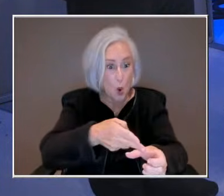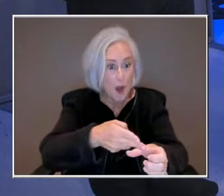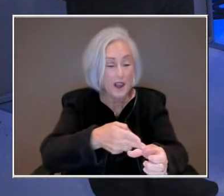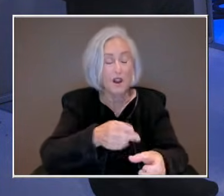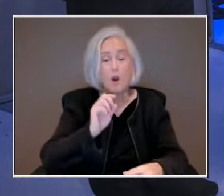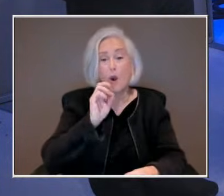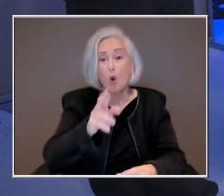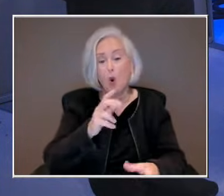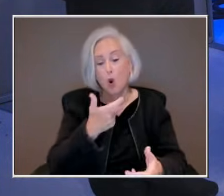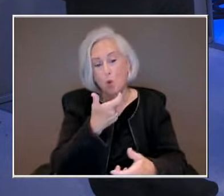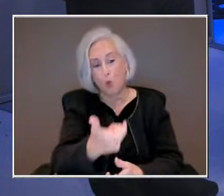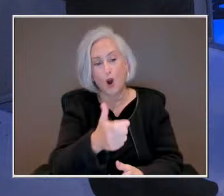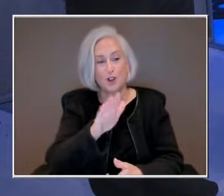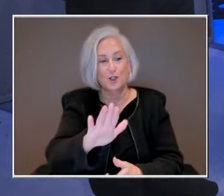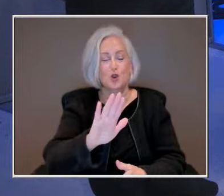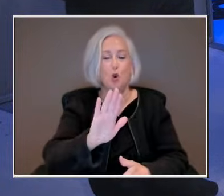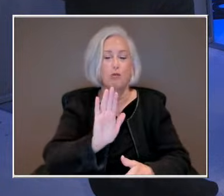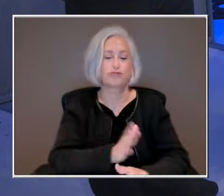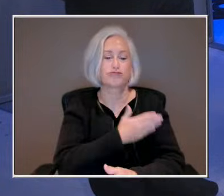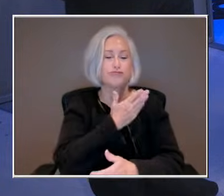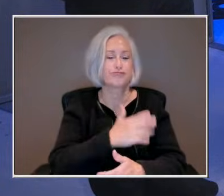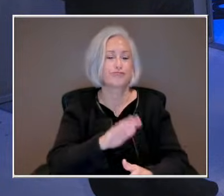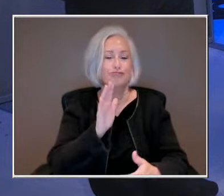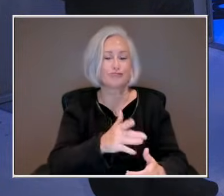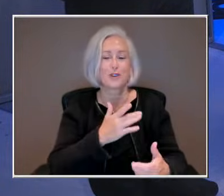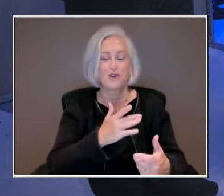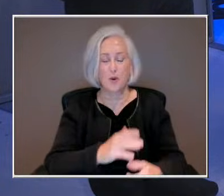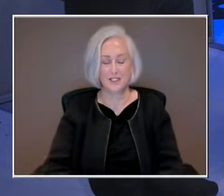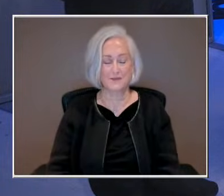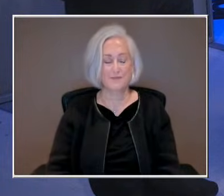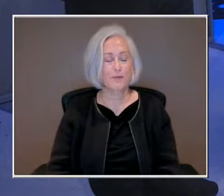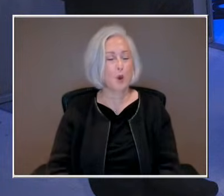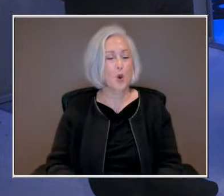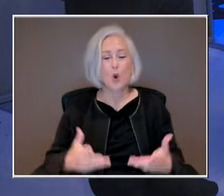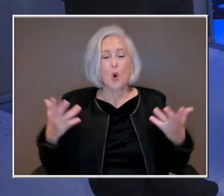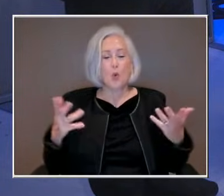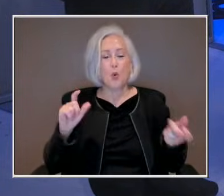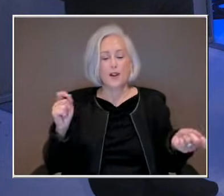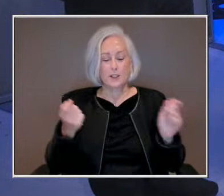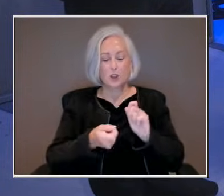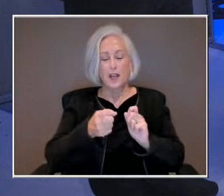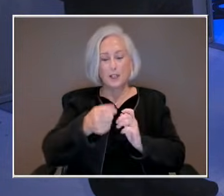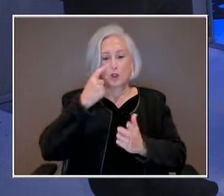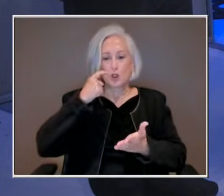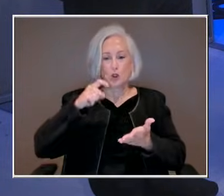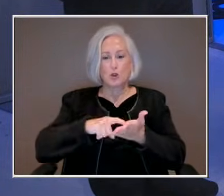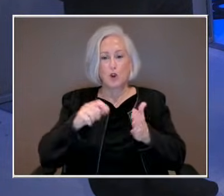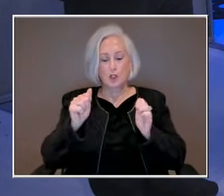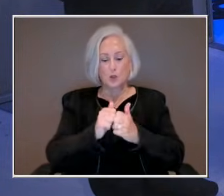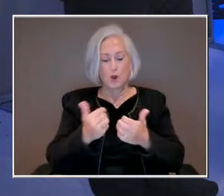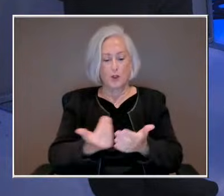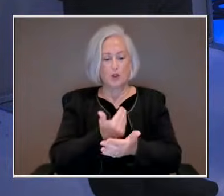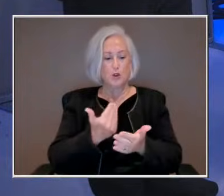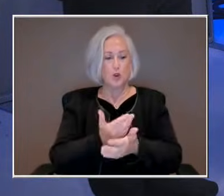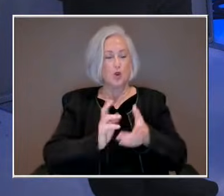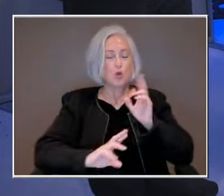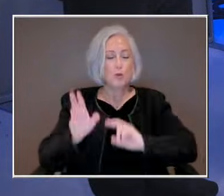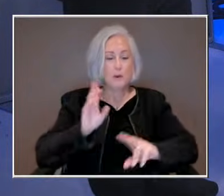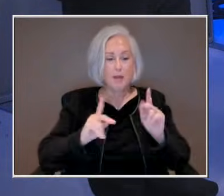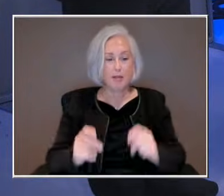your performances. What changes do you notice with newcomers?